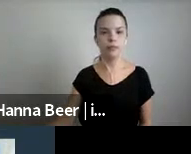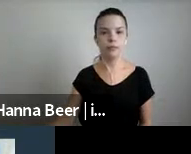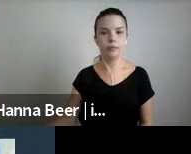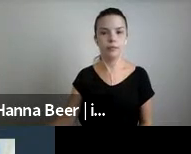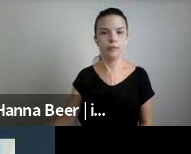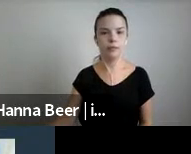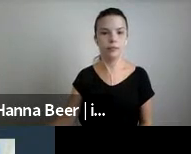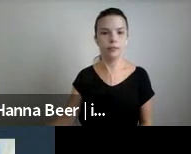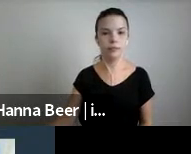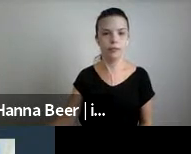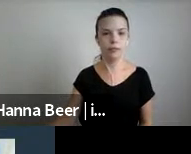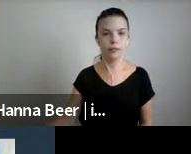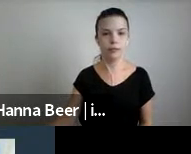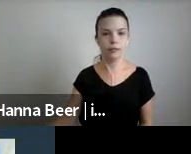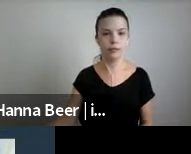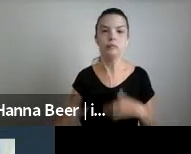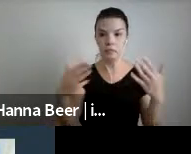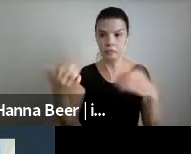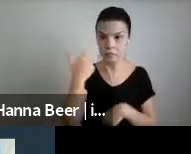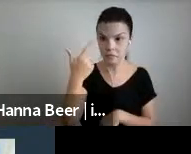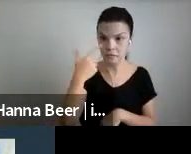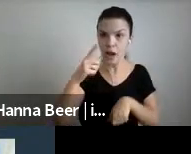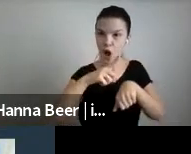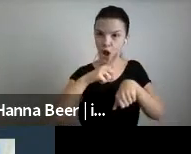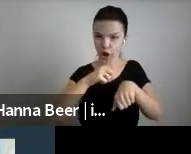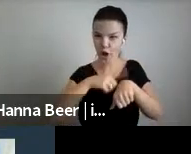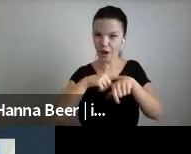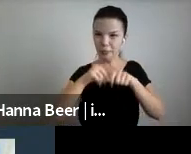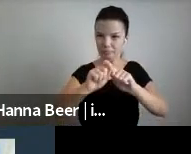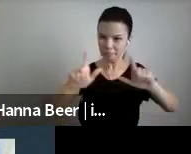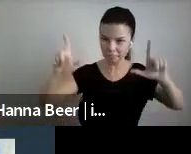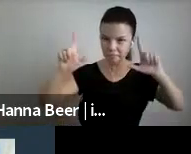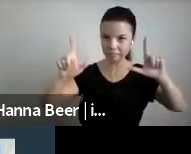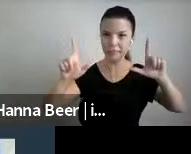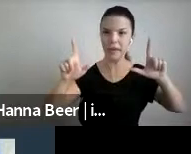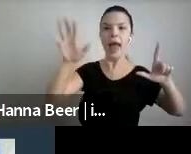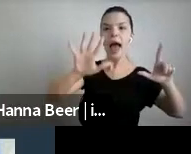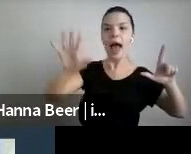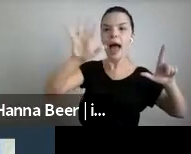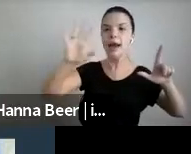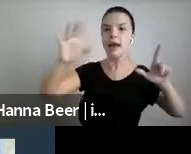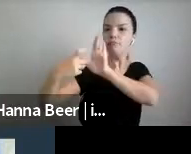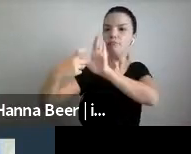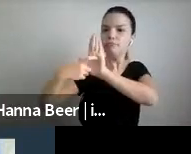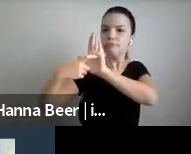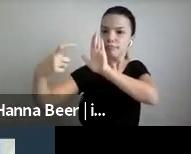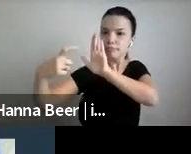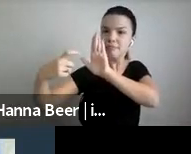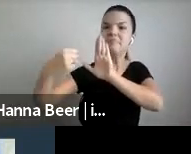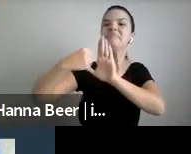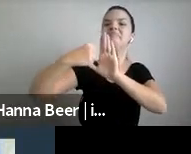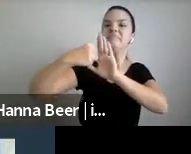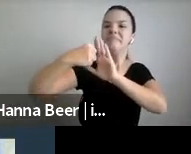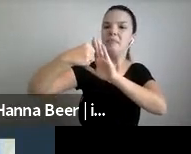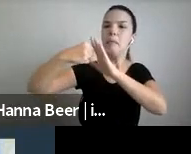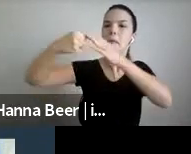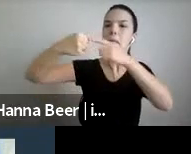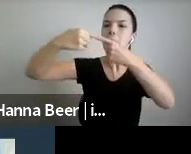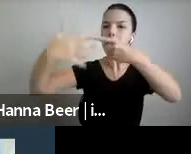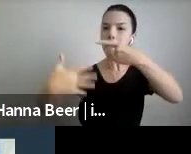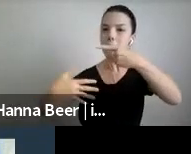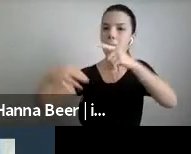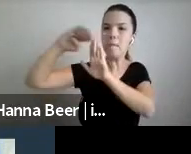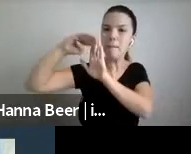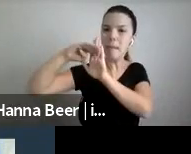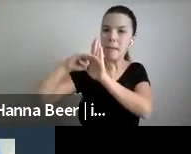let's see. Oh, when you click on a given area, you get more information about it, a summary, and then